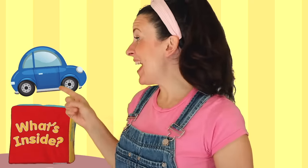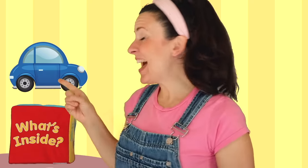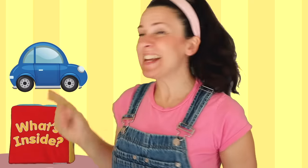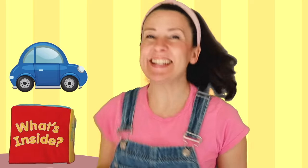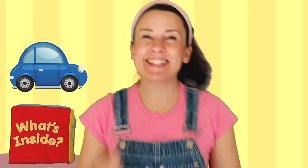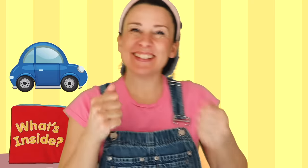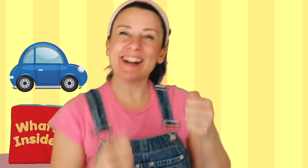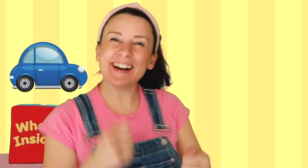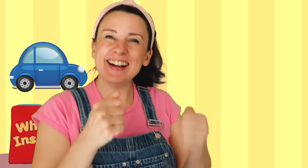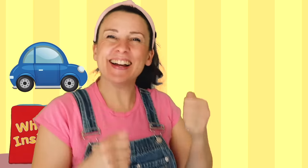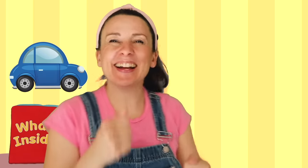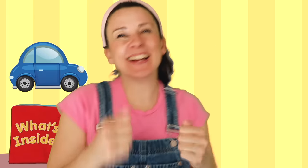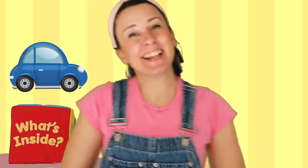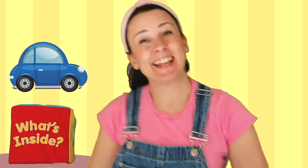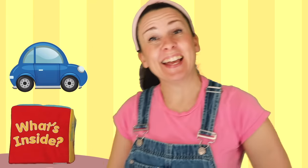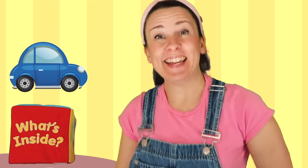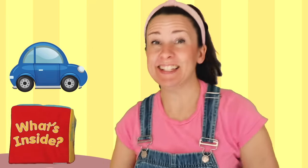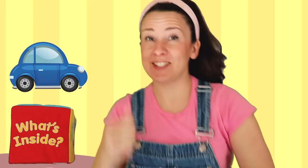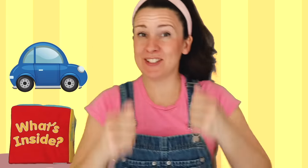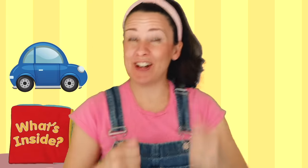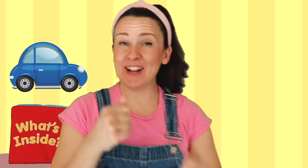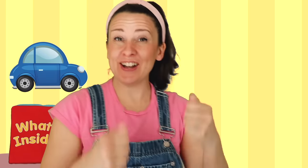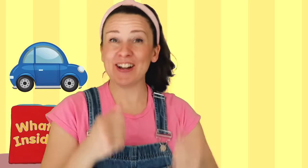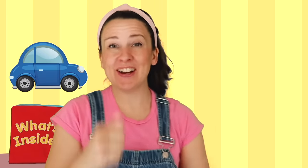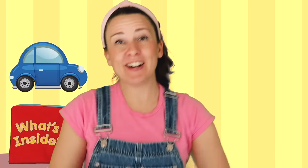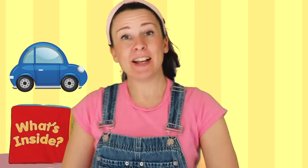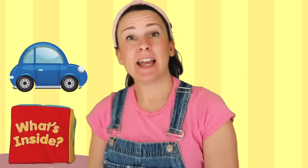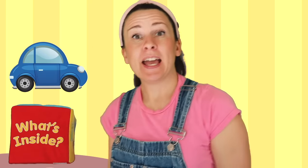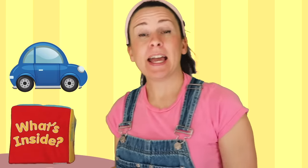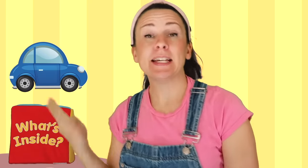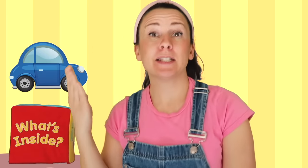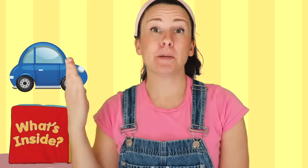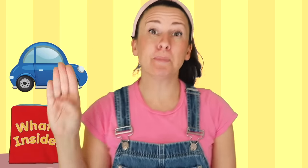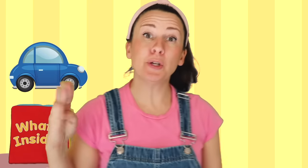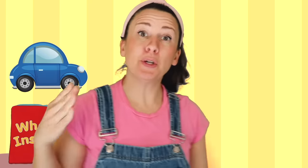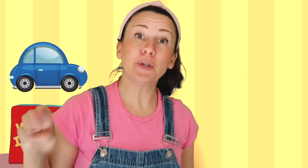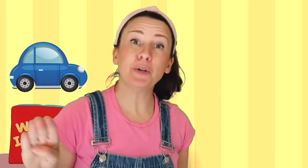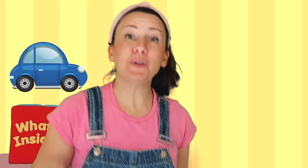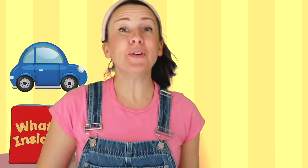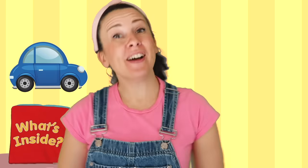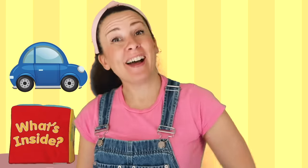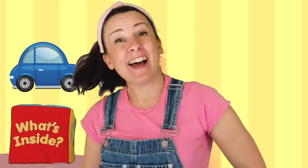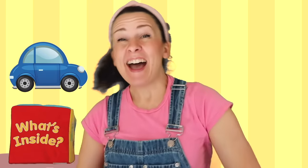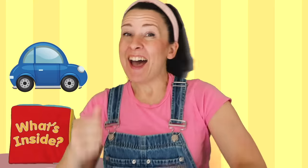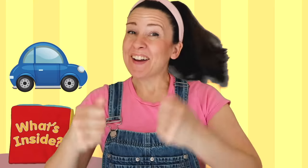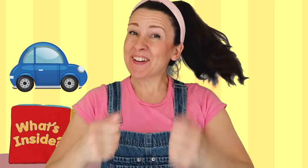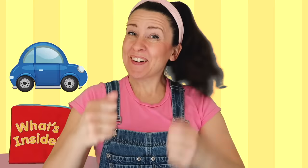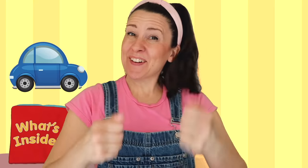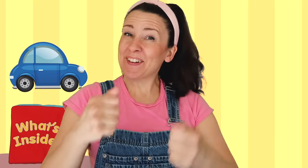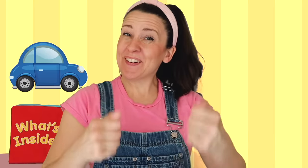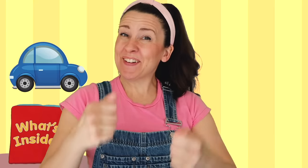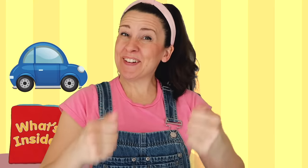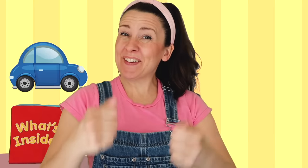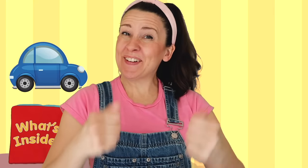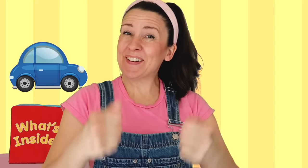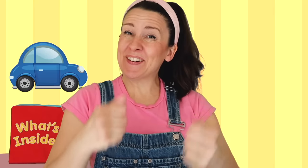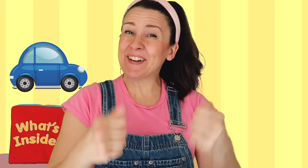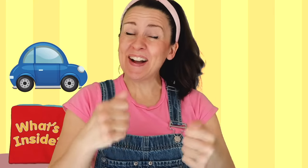What's that? It's a car. It's a car. It's a blue